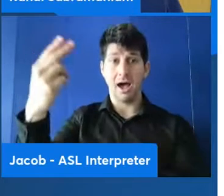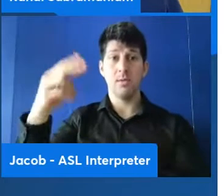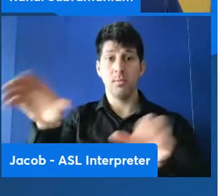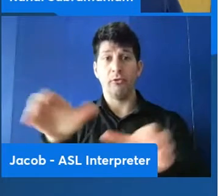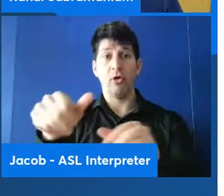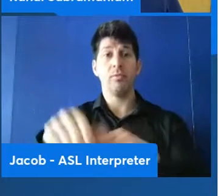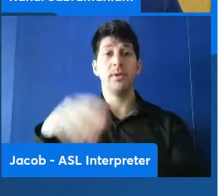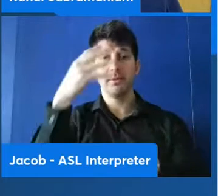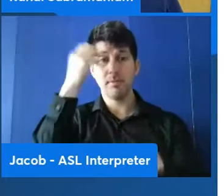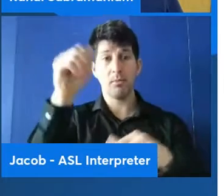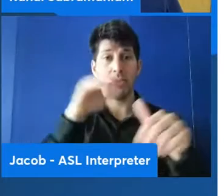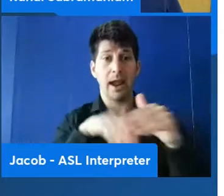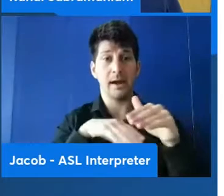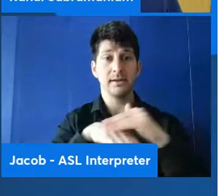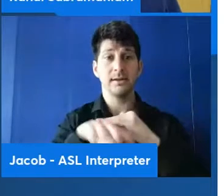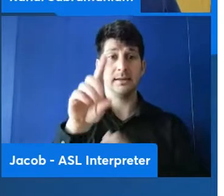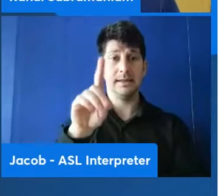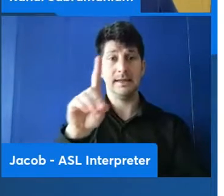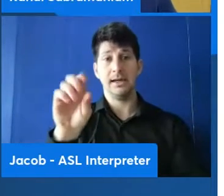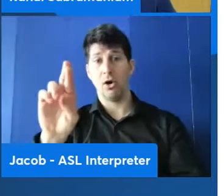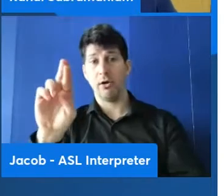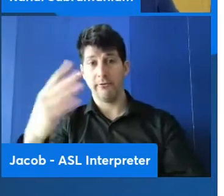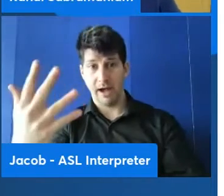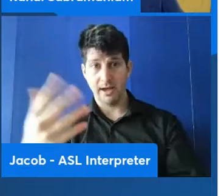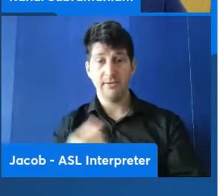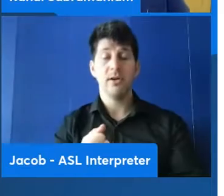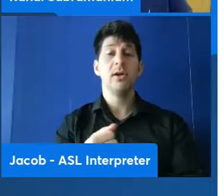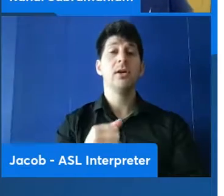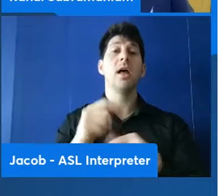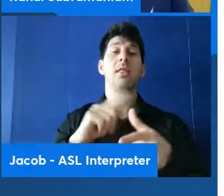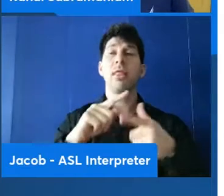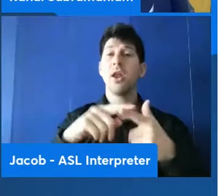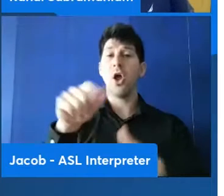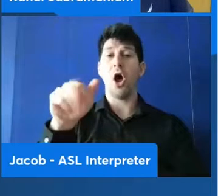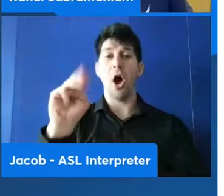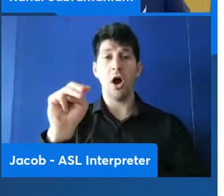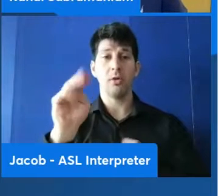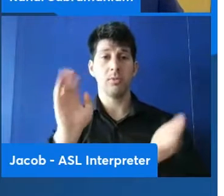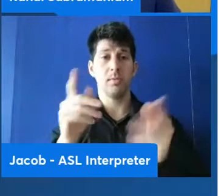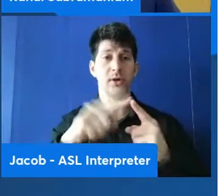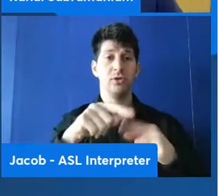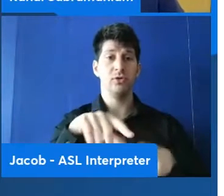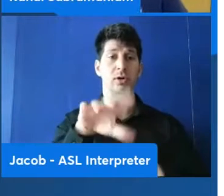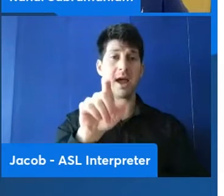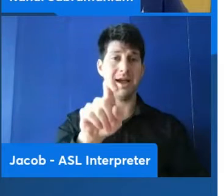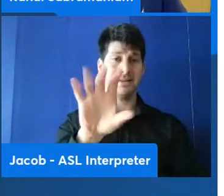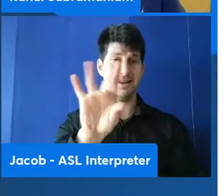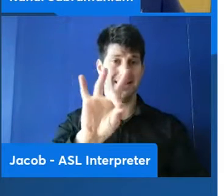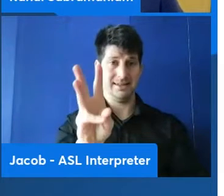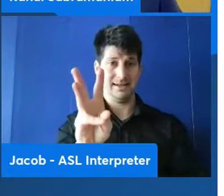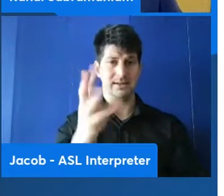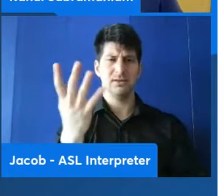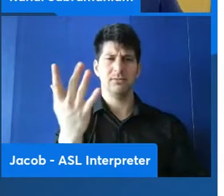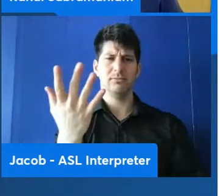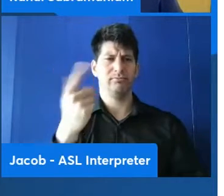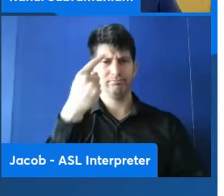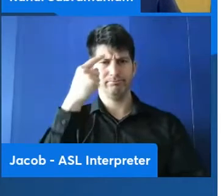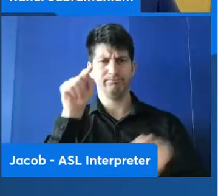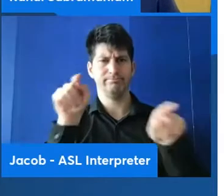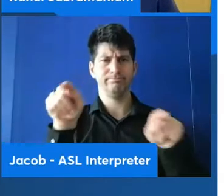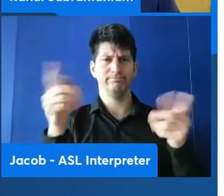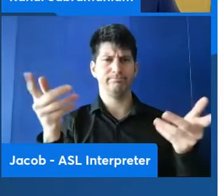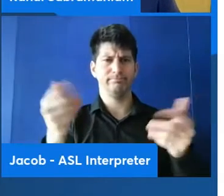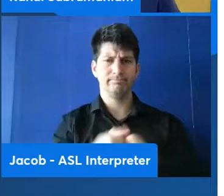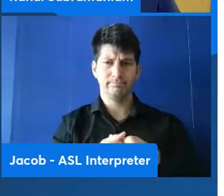access, DDR5. But then ARM versus, say, x86, what's the main selling point there?